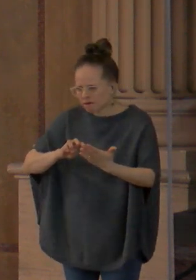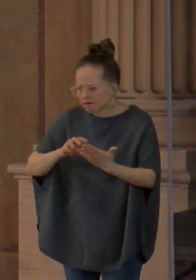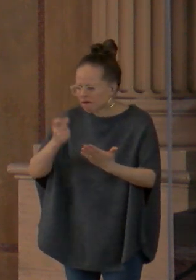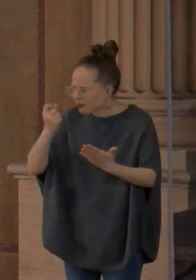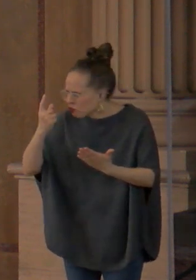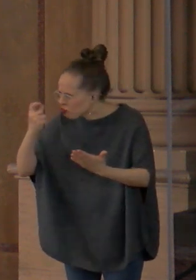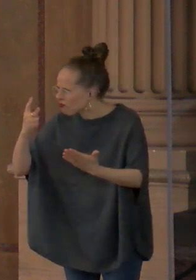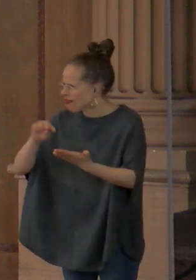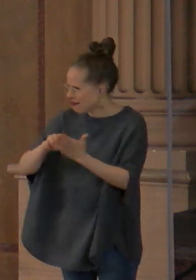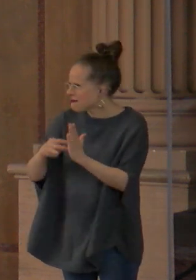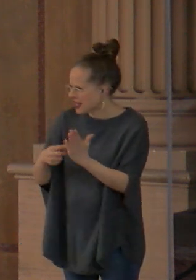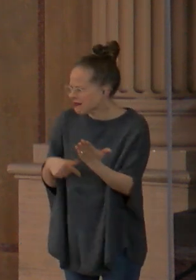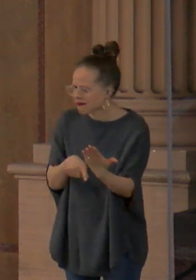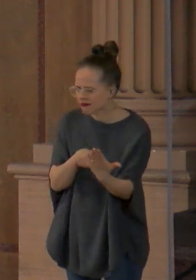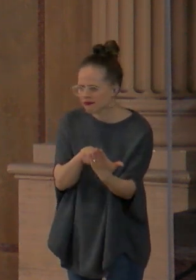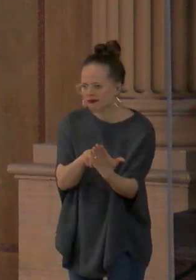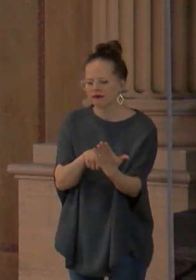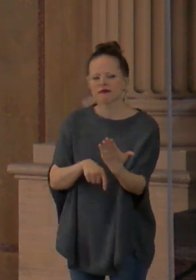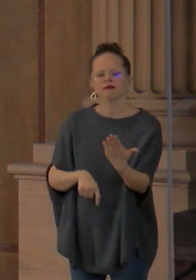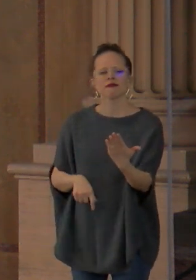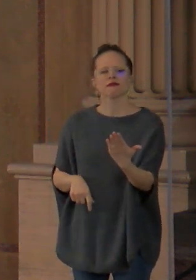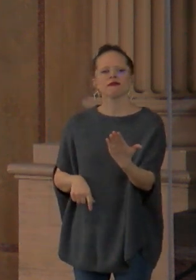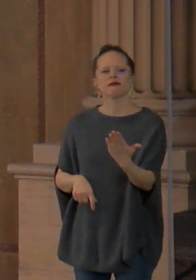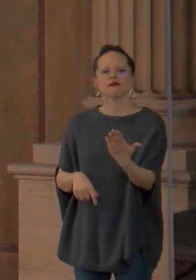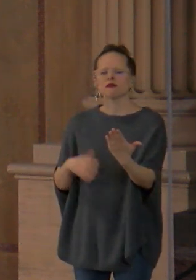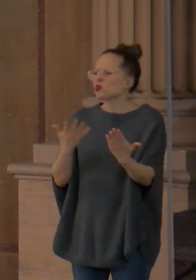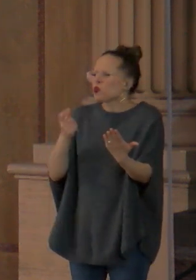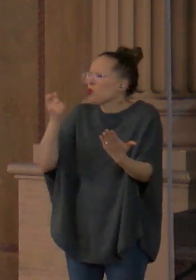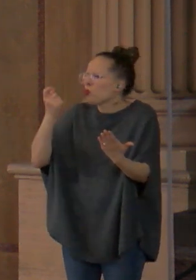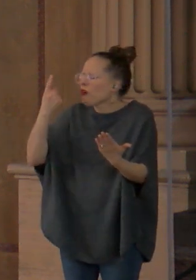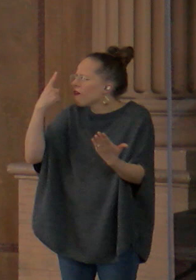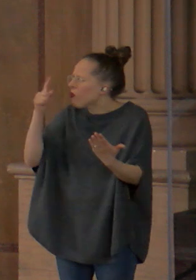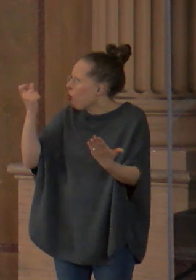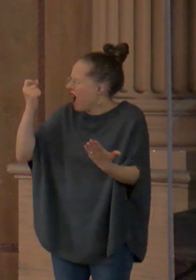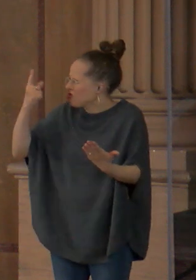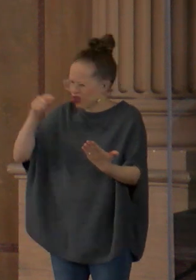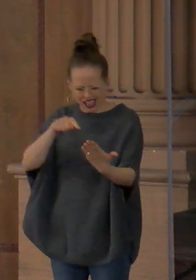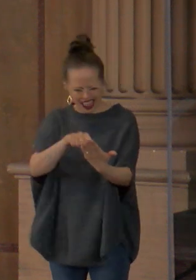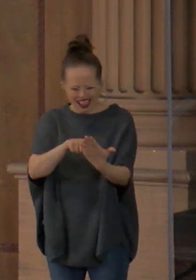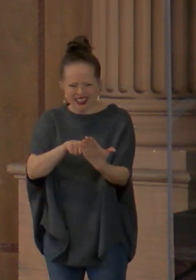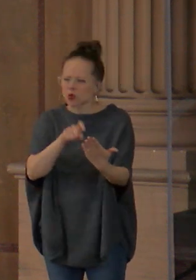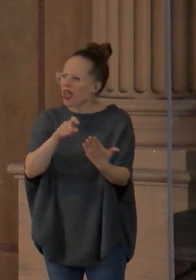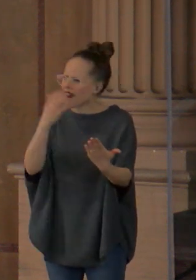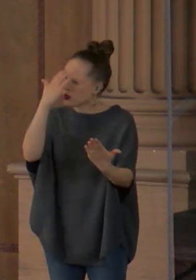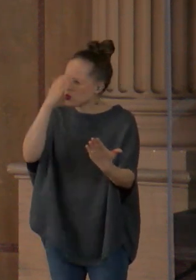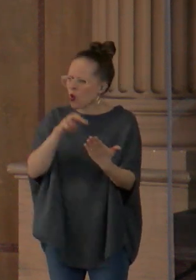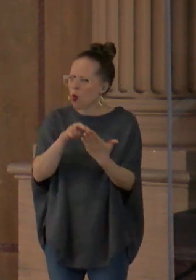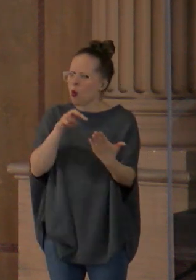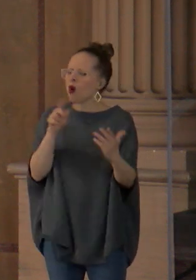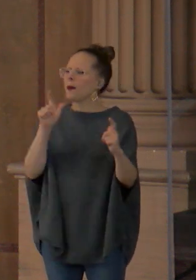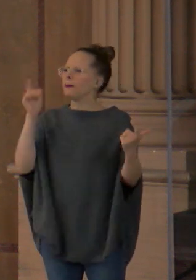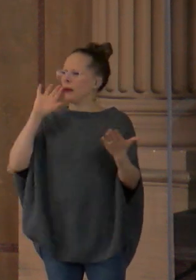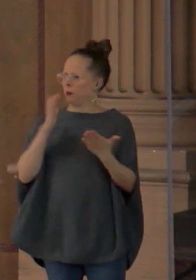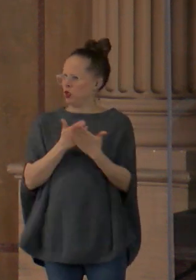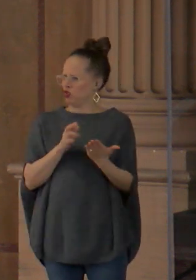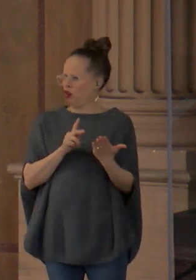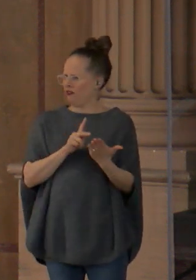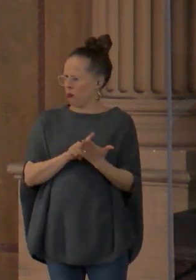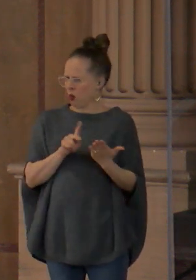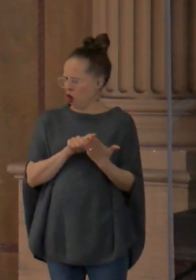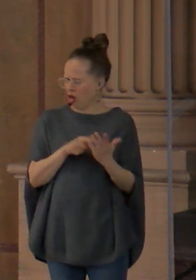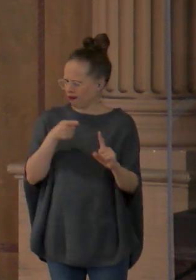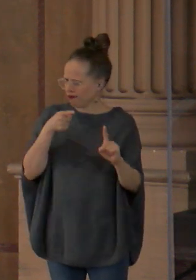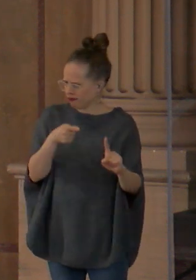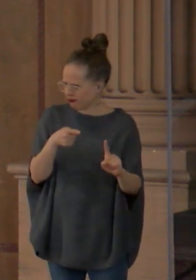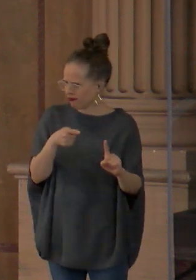the text. To kind of know what the text is saying, we need to know in general what Paul's saying in this book. And next week we'll get to Galatians 5